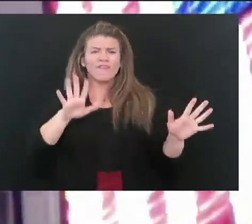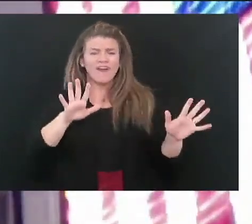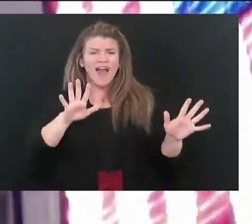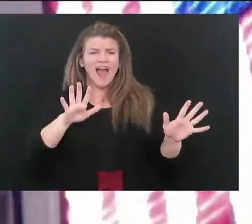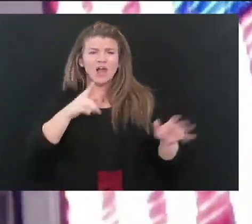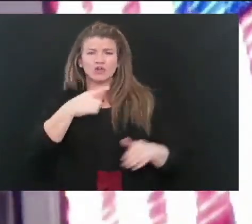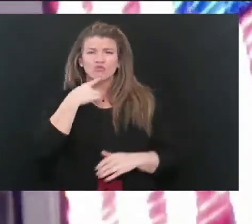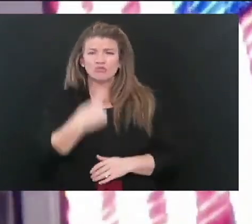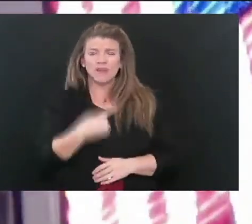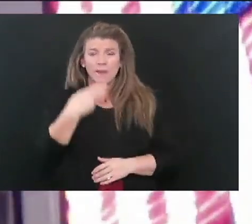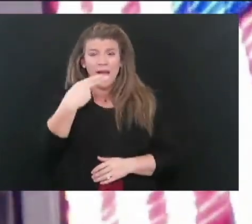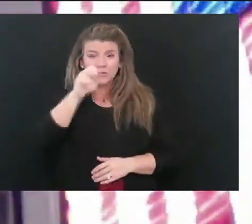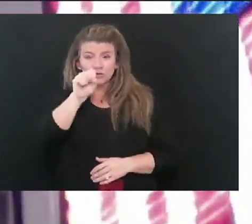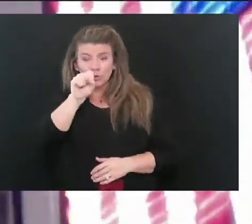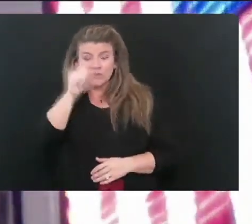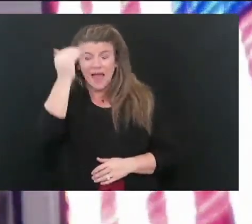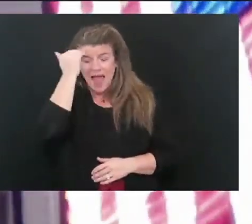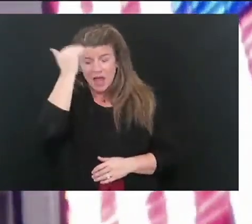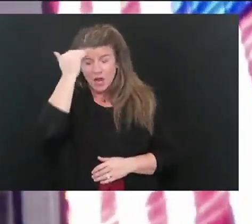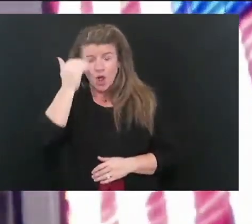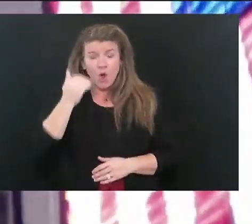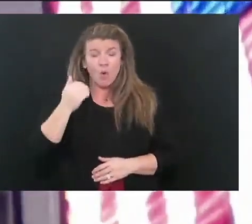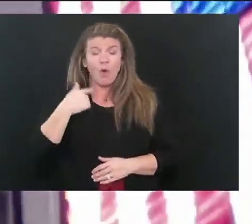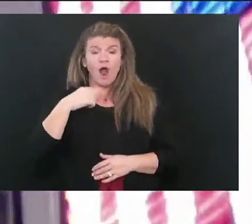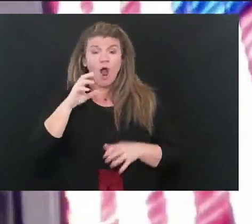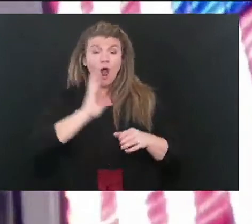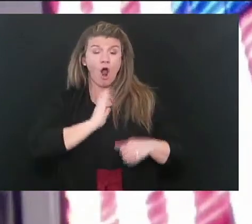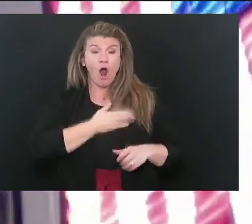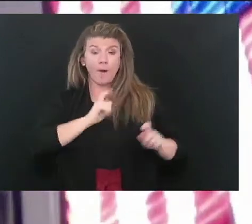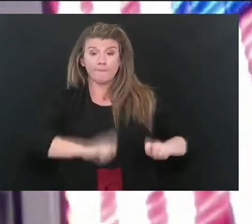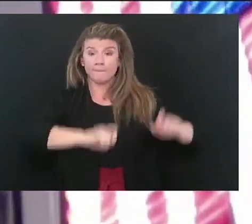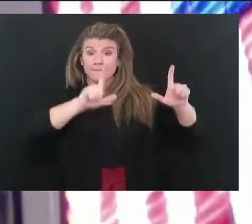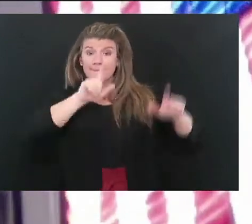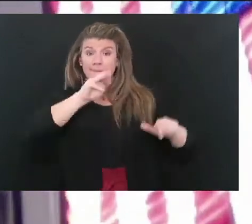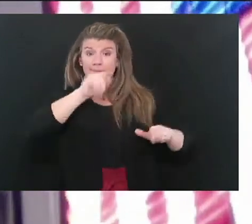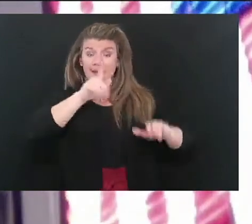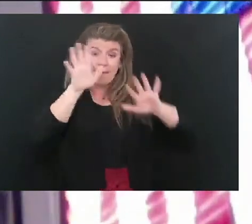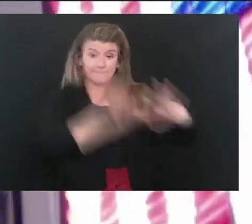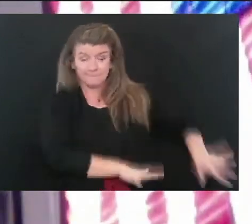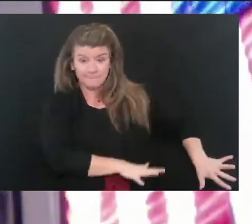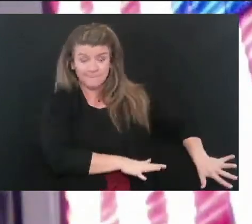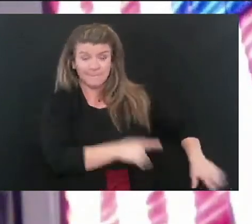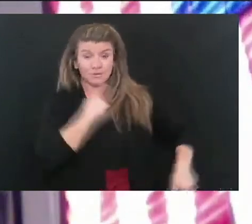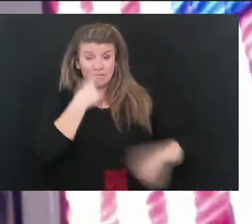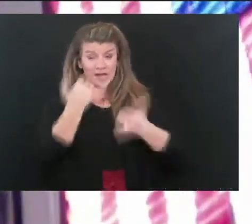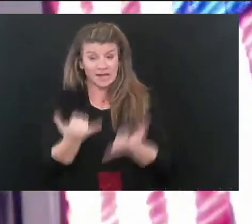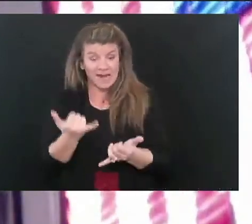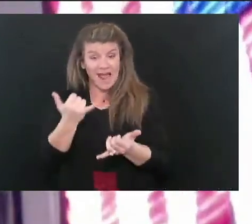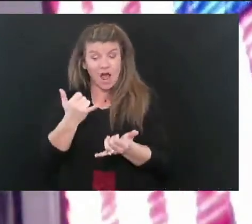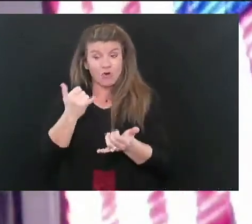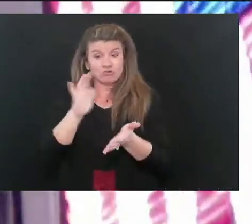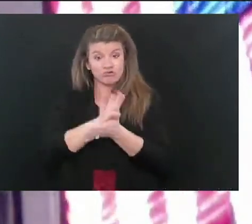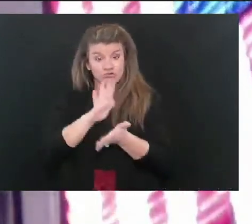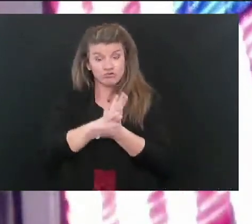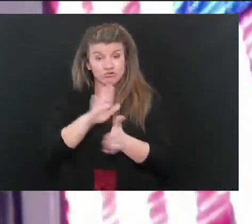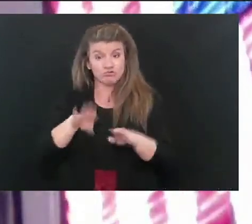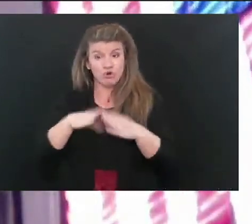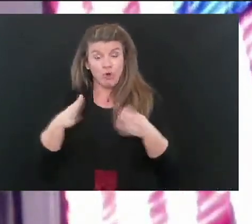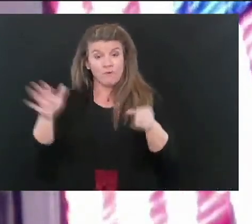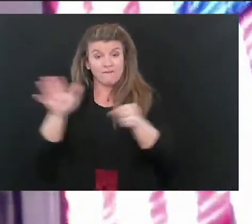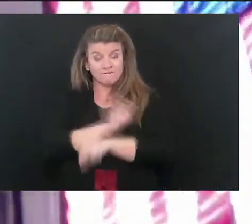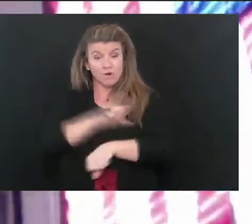you said about high schools? You know, I understand we're retiring the MAP, but you said schools would now operate full-time unless there's